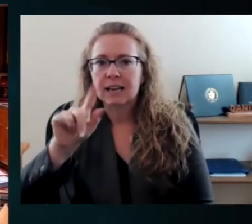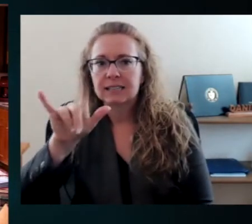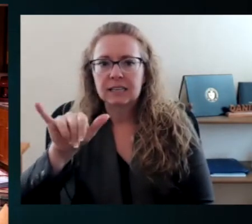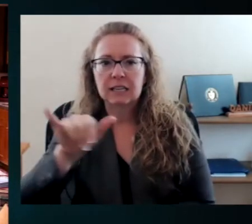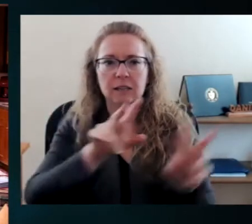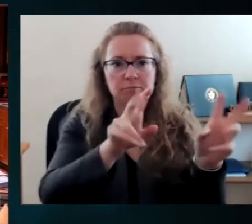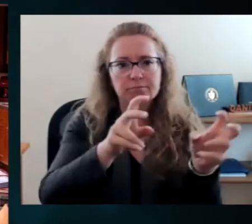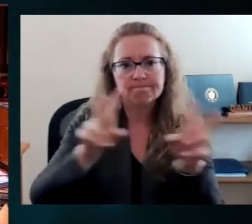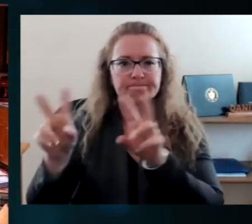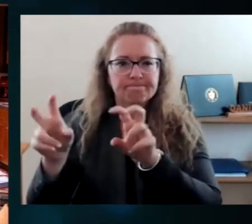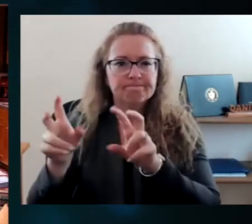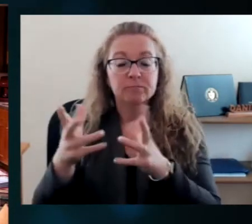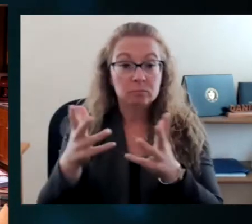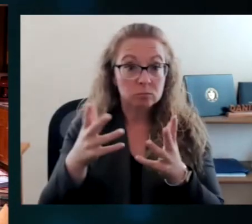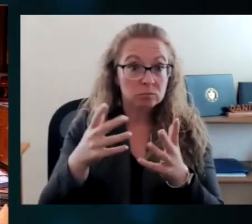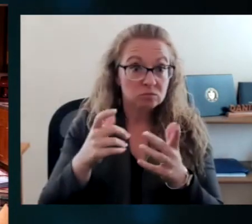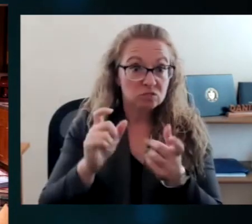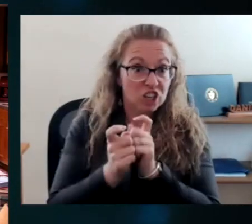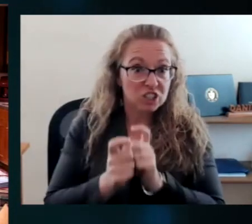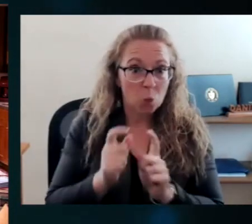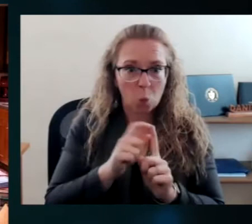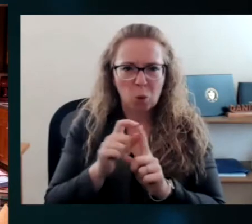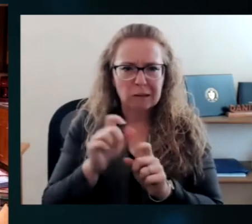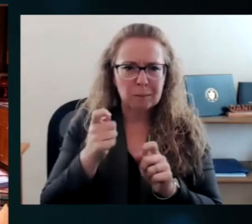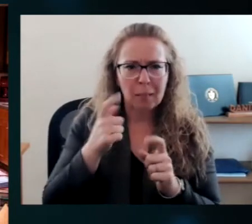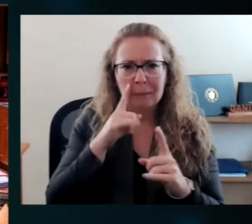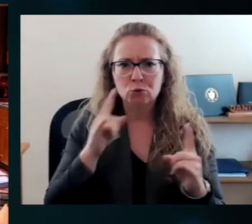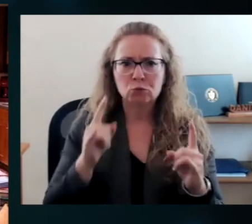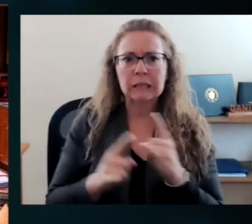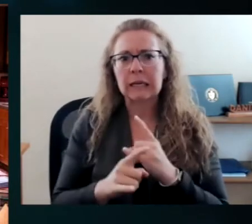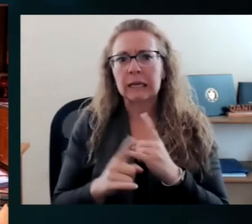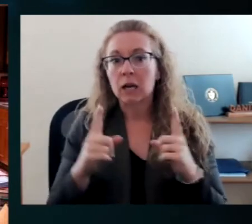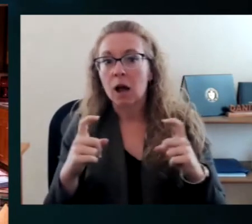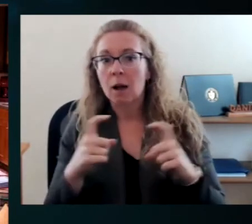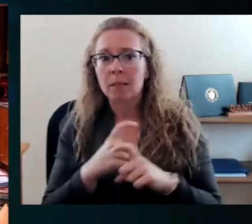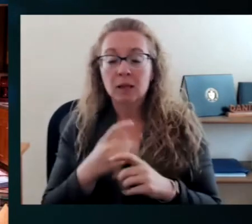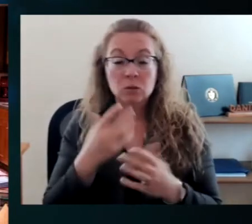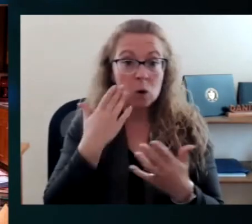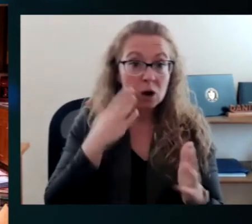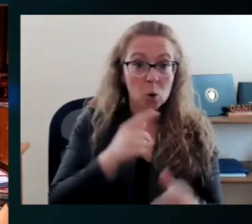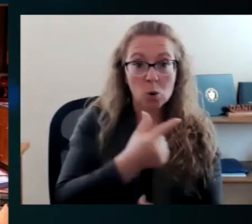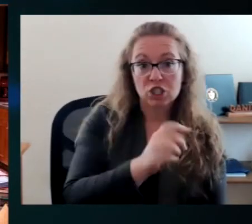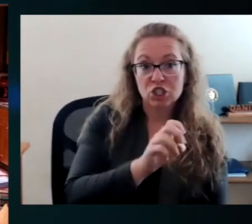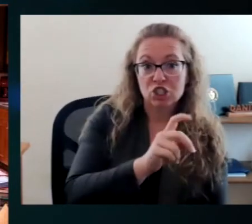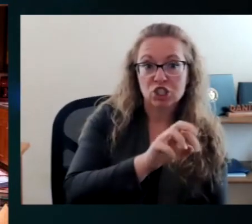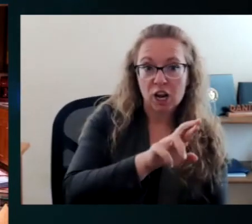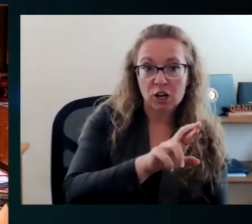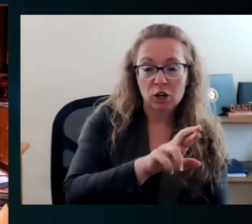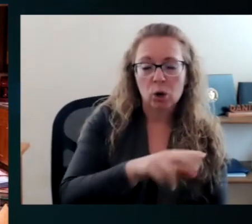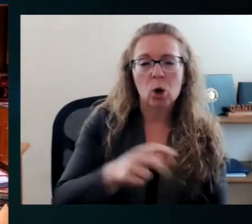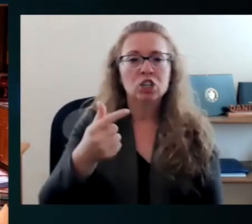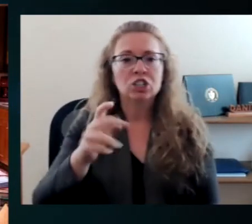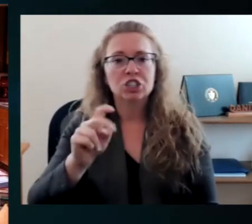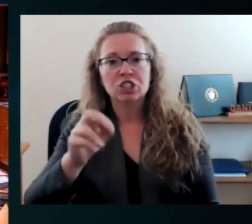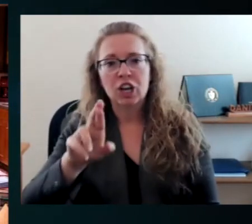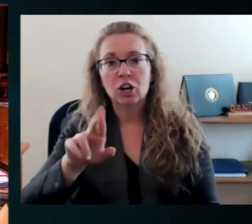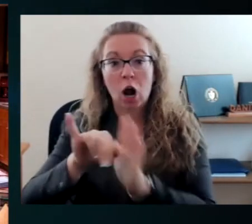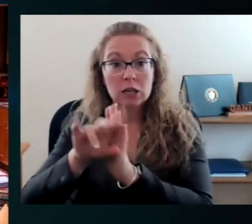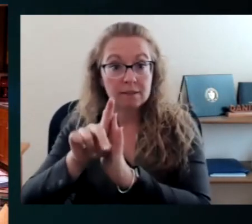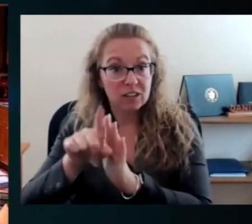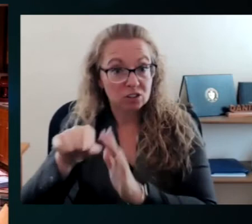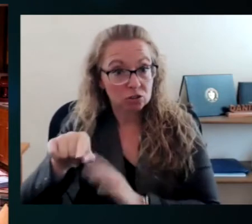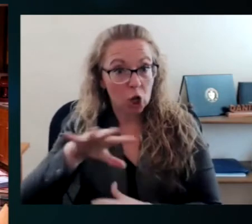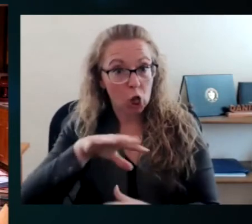can be tricky. And I don't know if gender identification includes people who